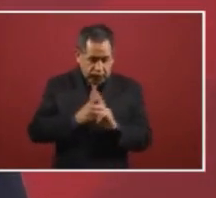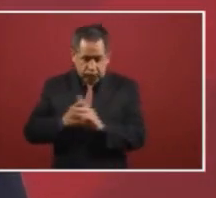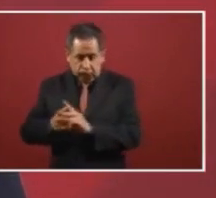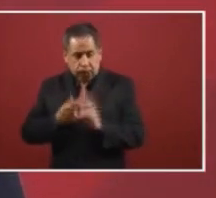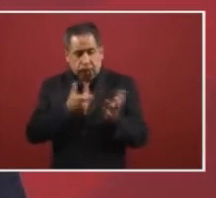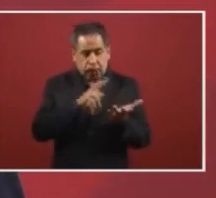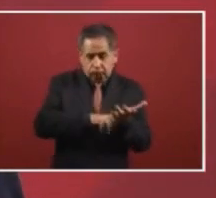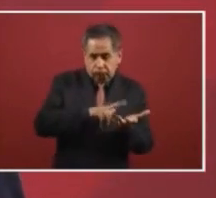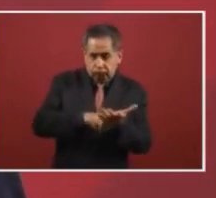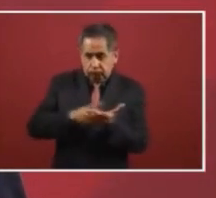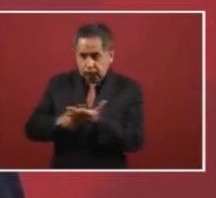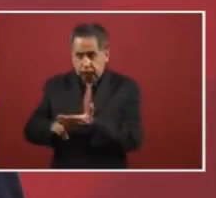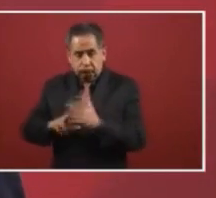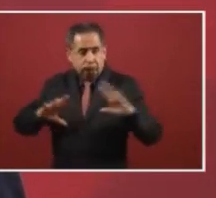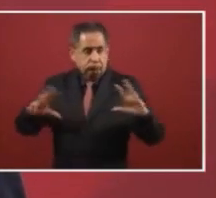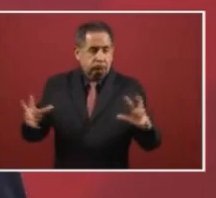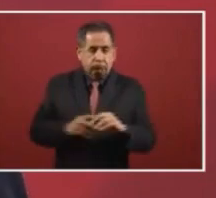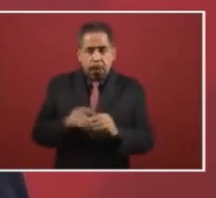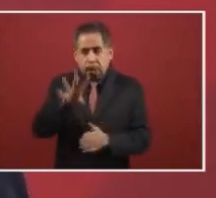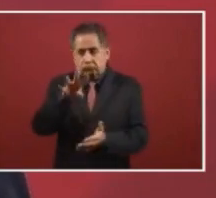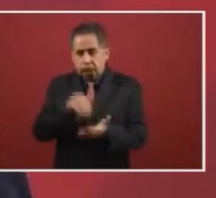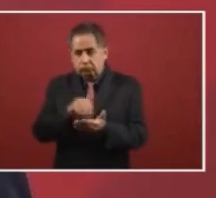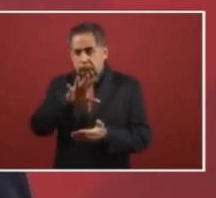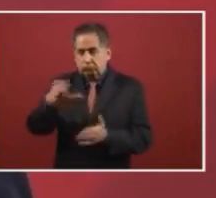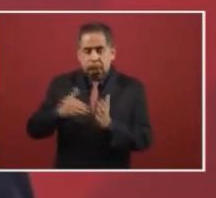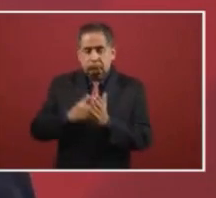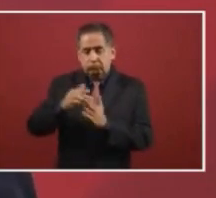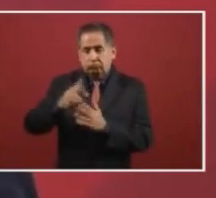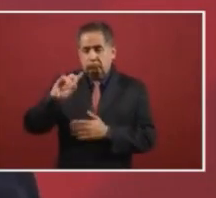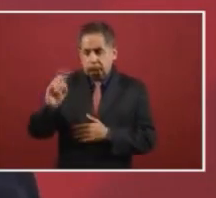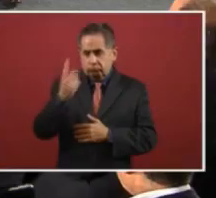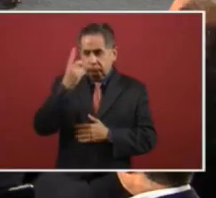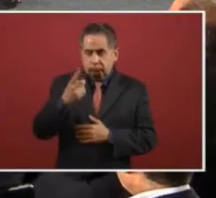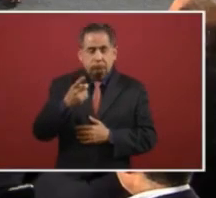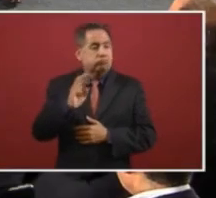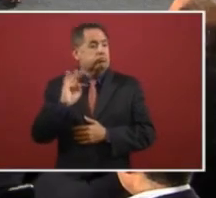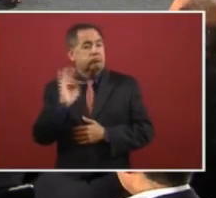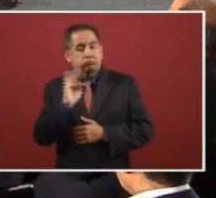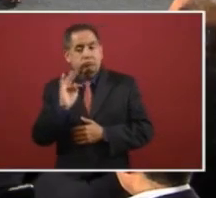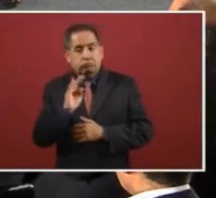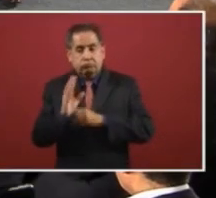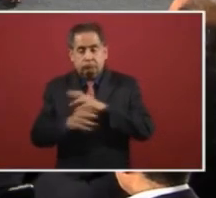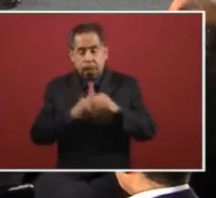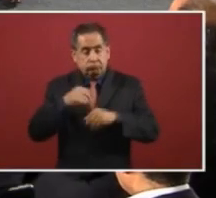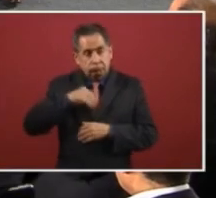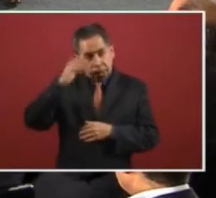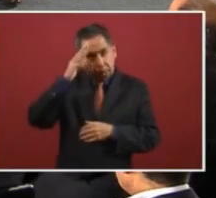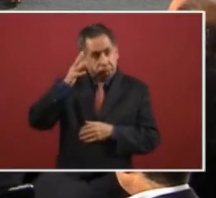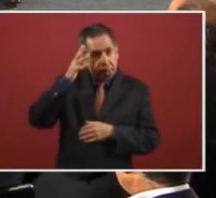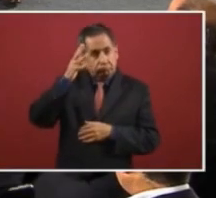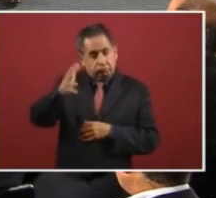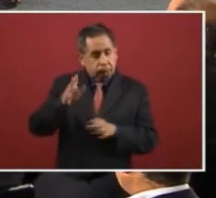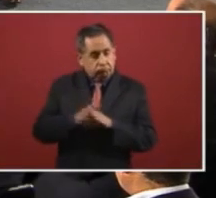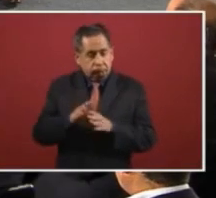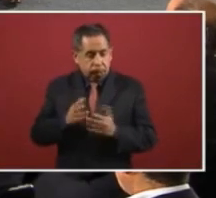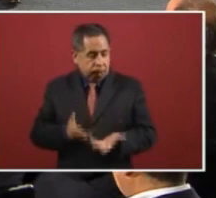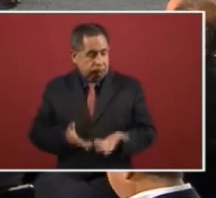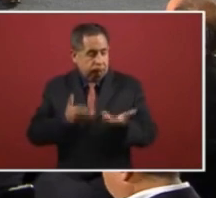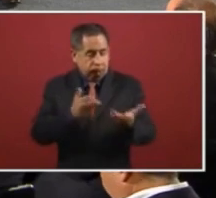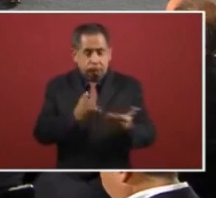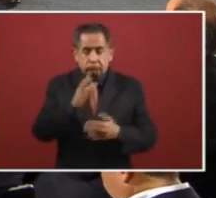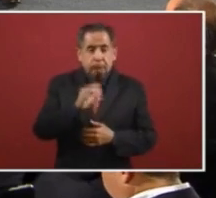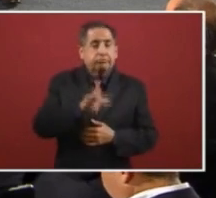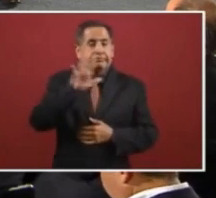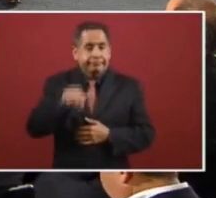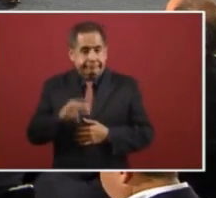that they've given. They're ordering $45 million. And if we projected the